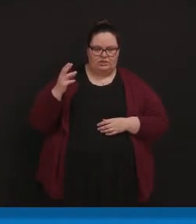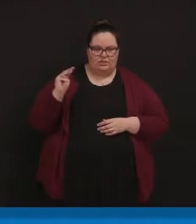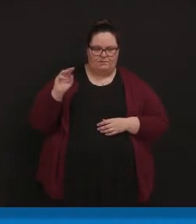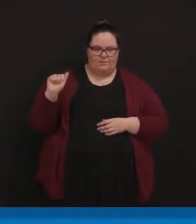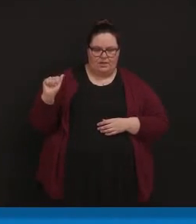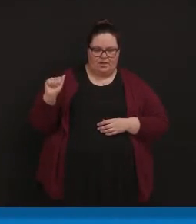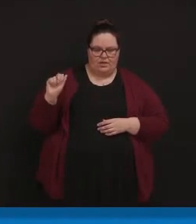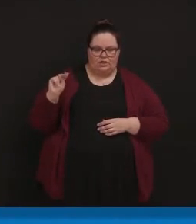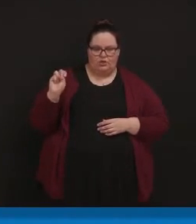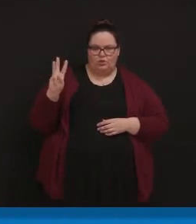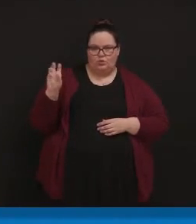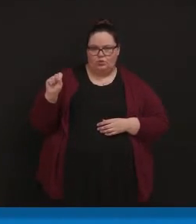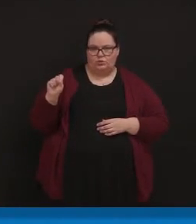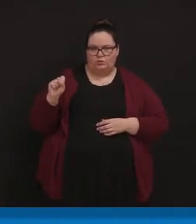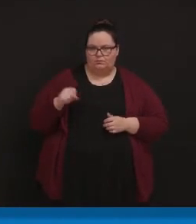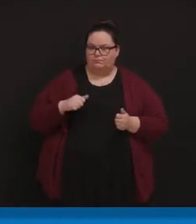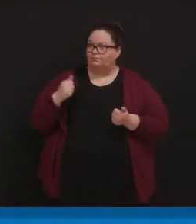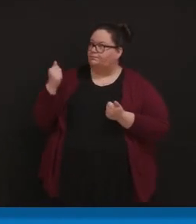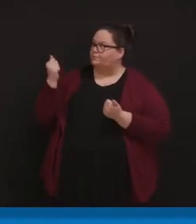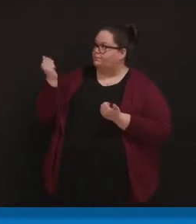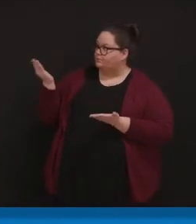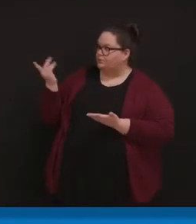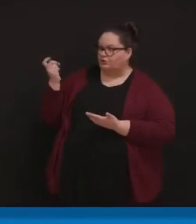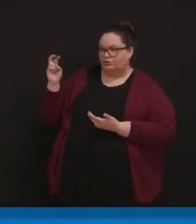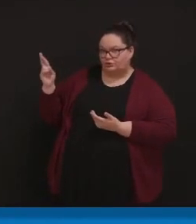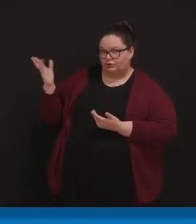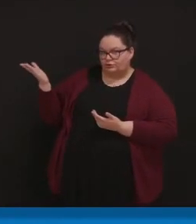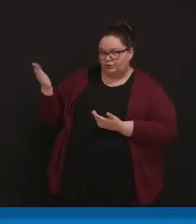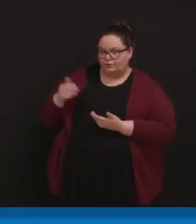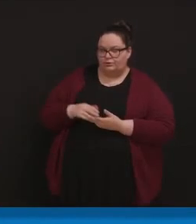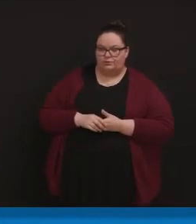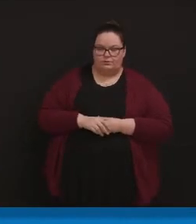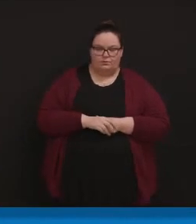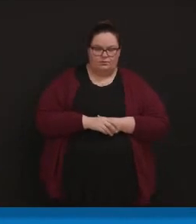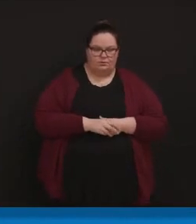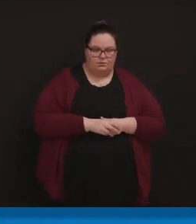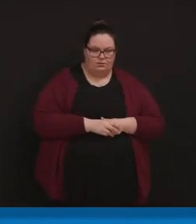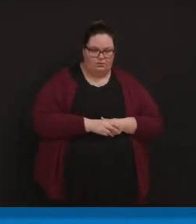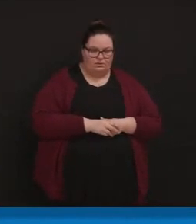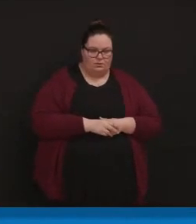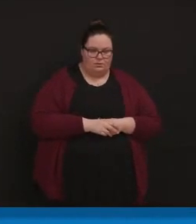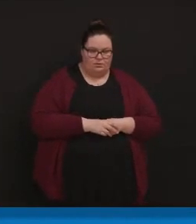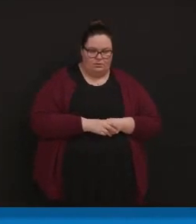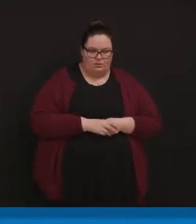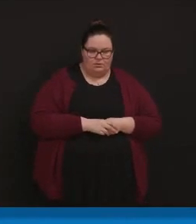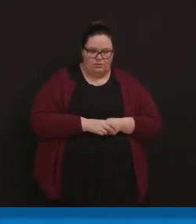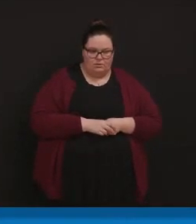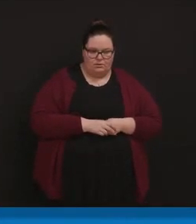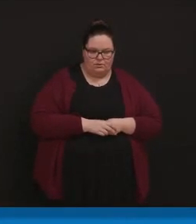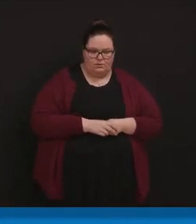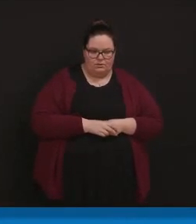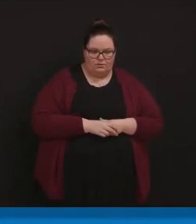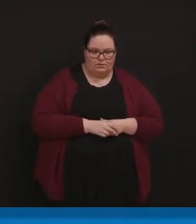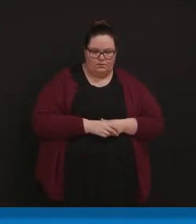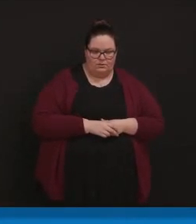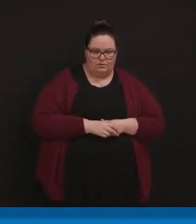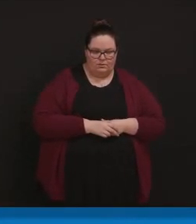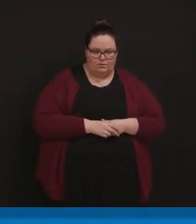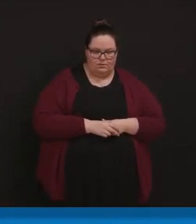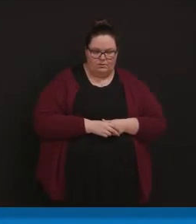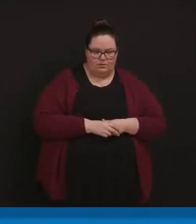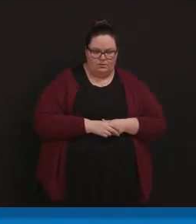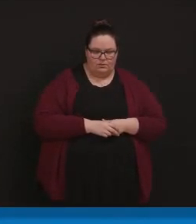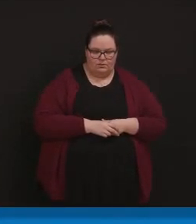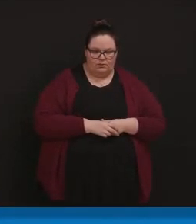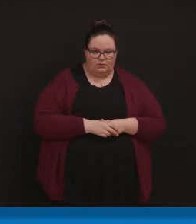Thank you, Bruce. My question is for Dr. Russell. Now that there are fines for incomplete or false information given to contact tracers, does this